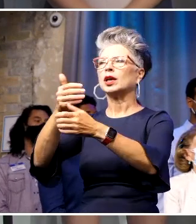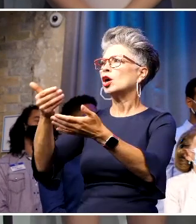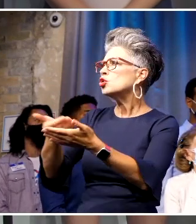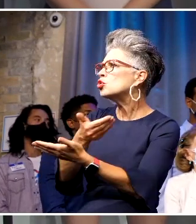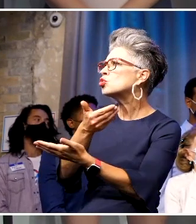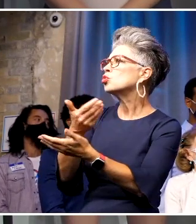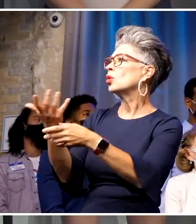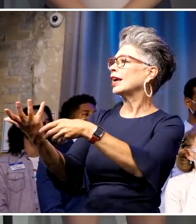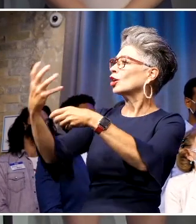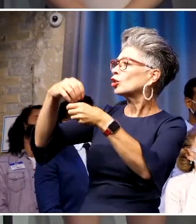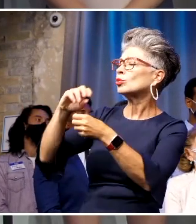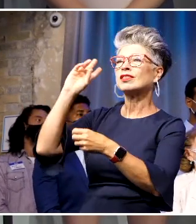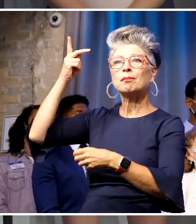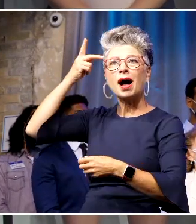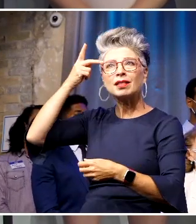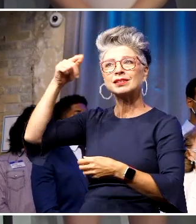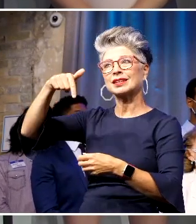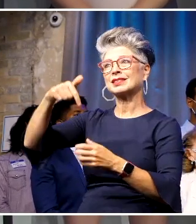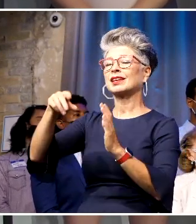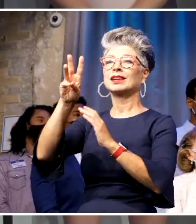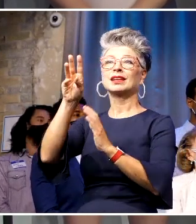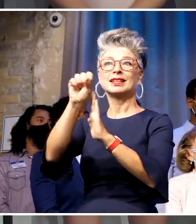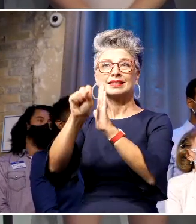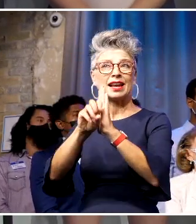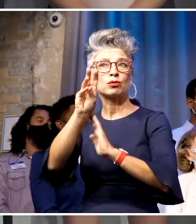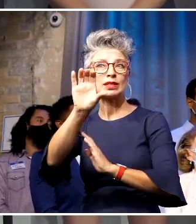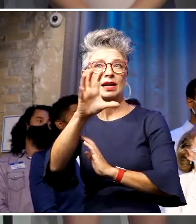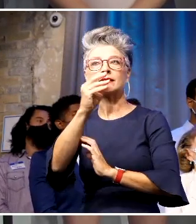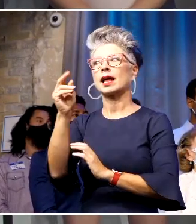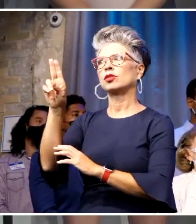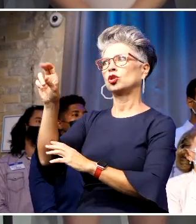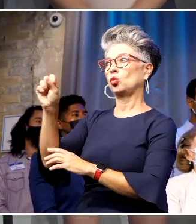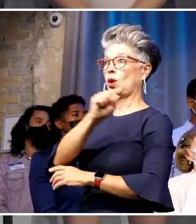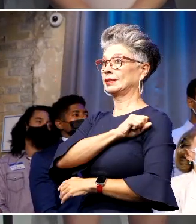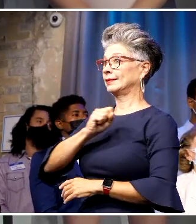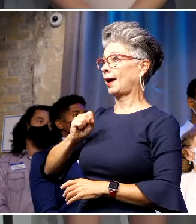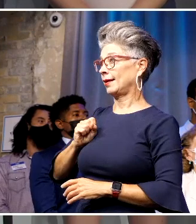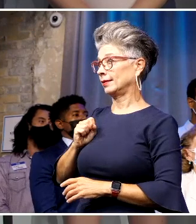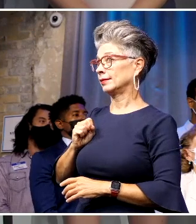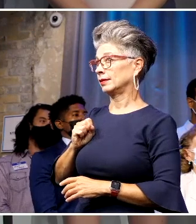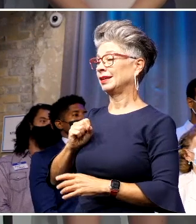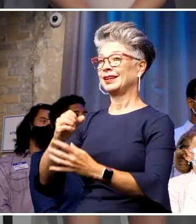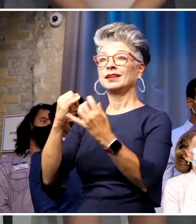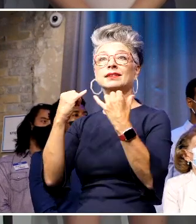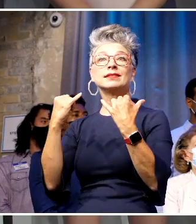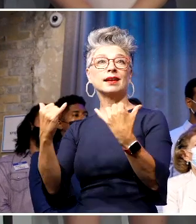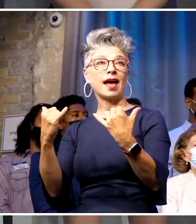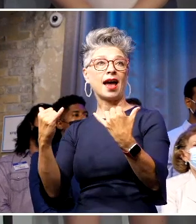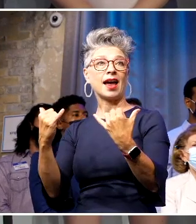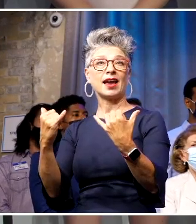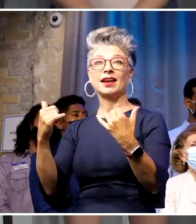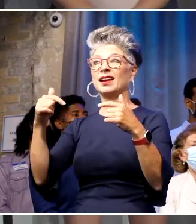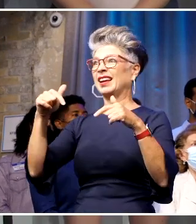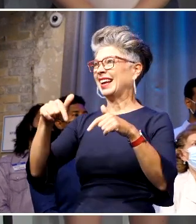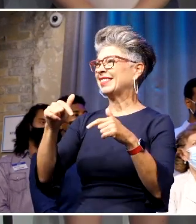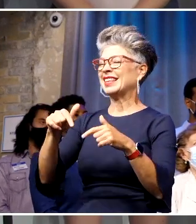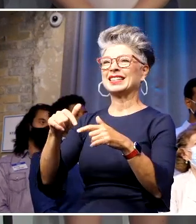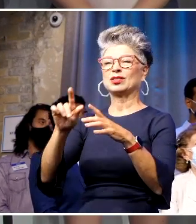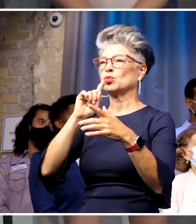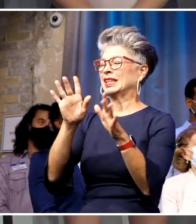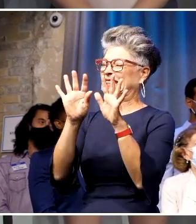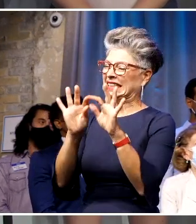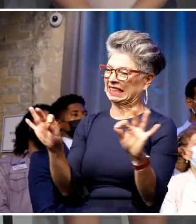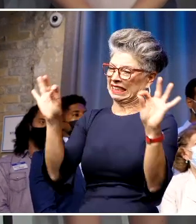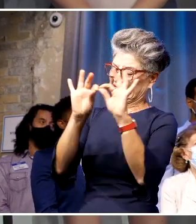and inclusive politics in our state and in the United States Senate, today, at this inflection point in our